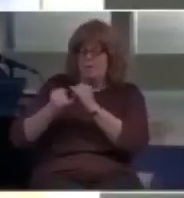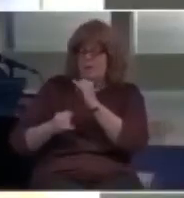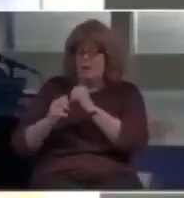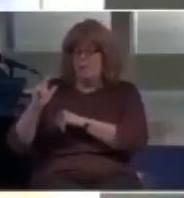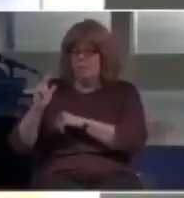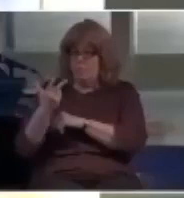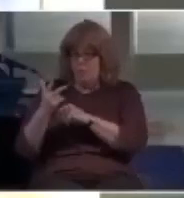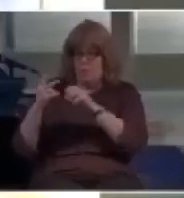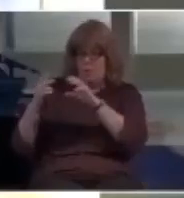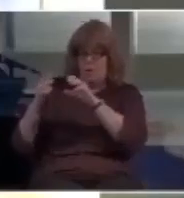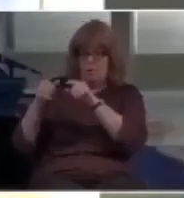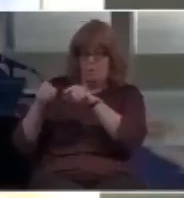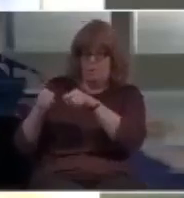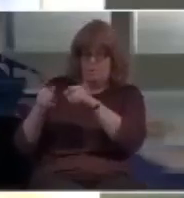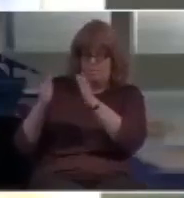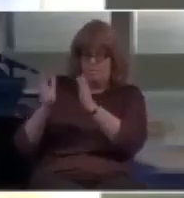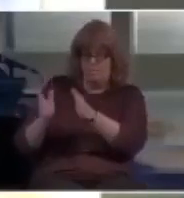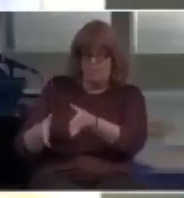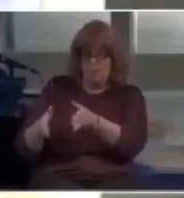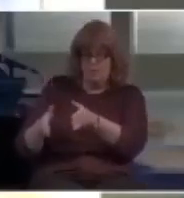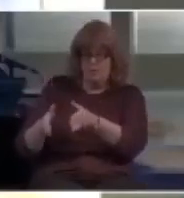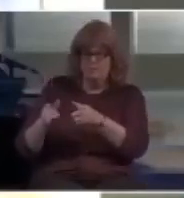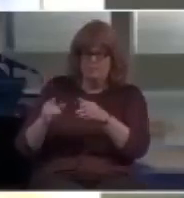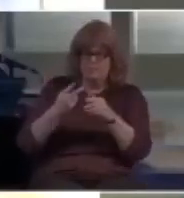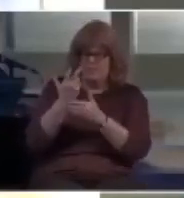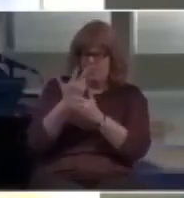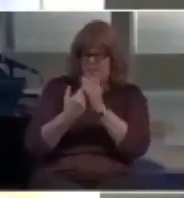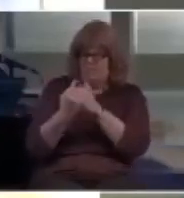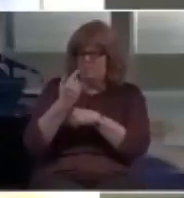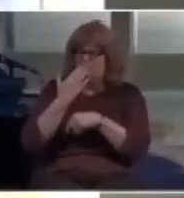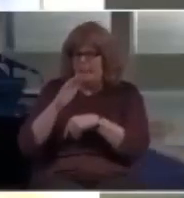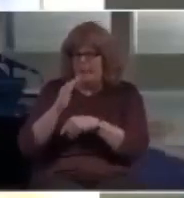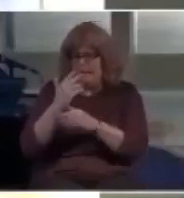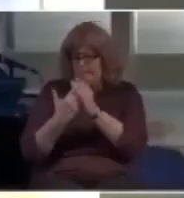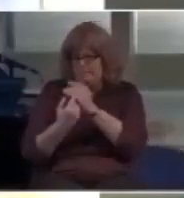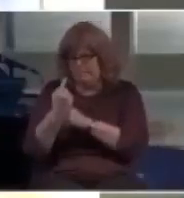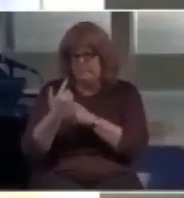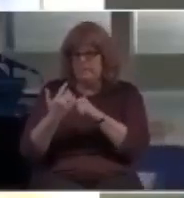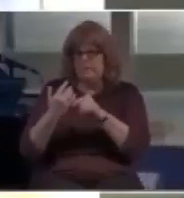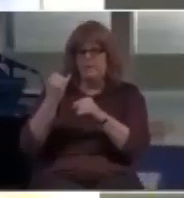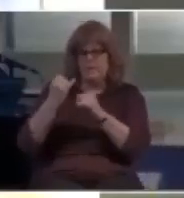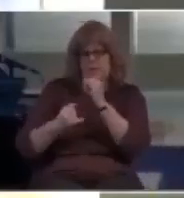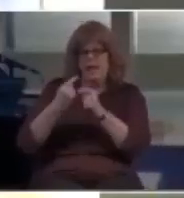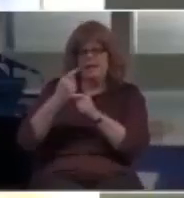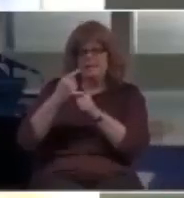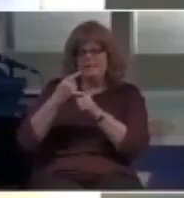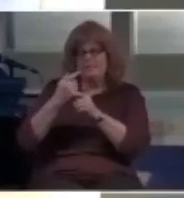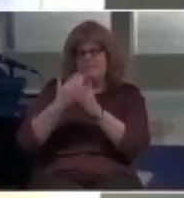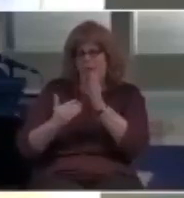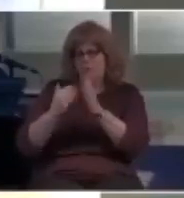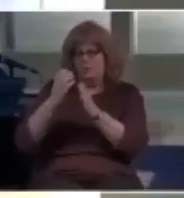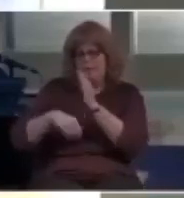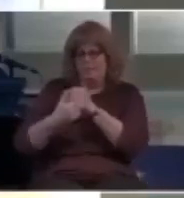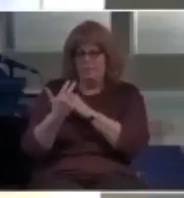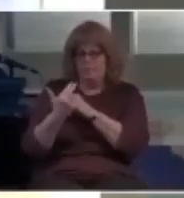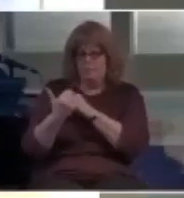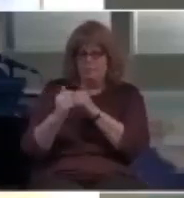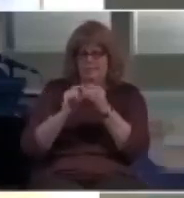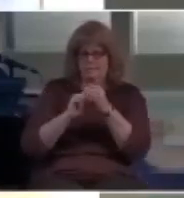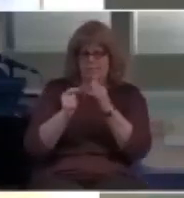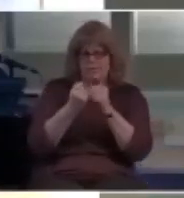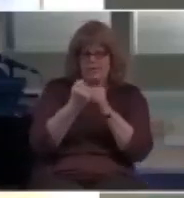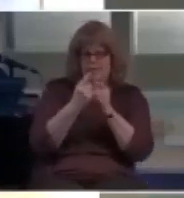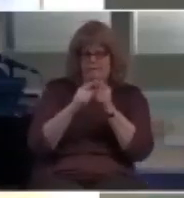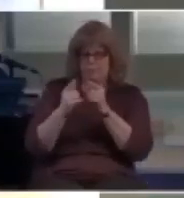part of this counterfeit triune spiritual authority comes in the last half of chapter 13, verses 11